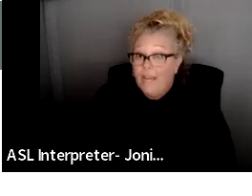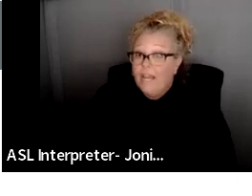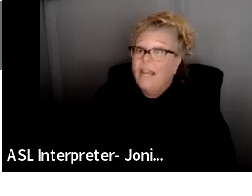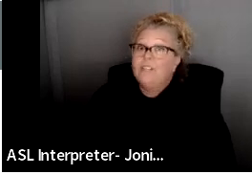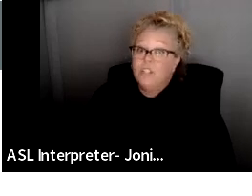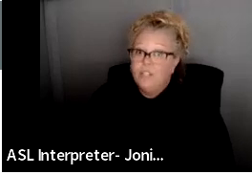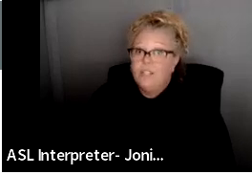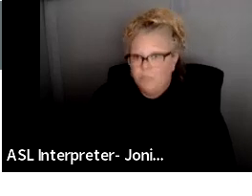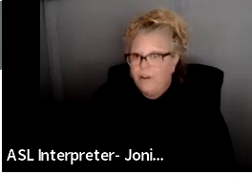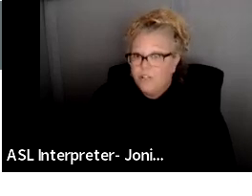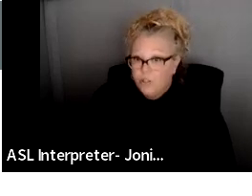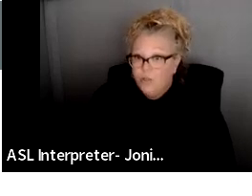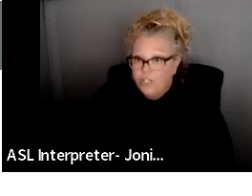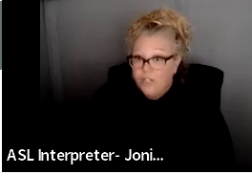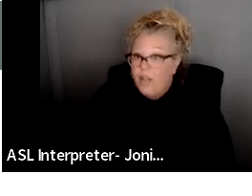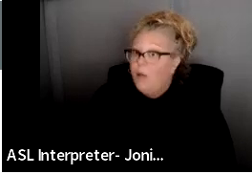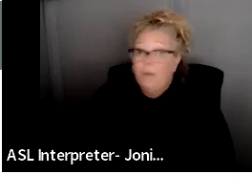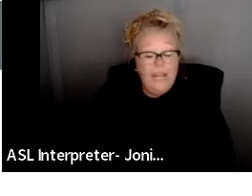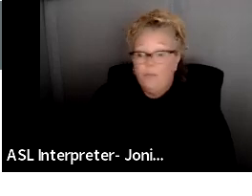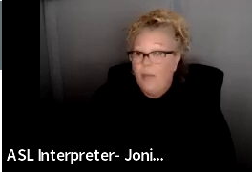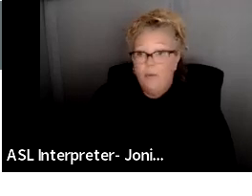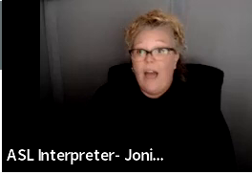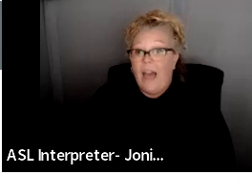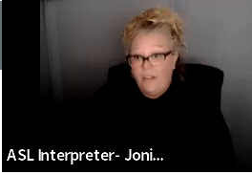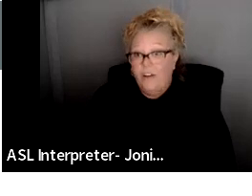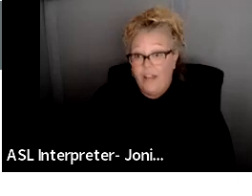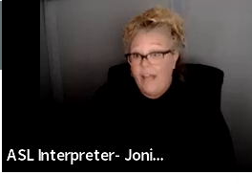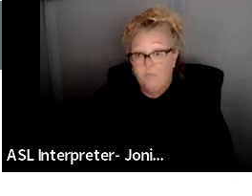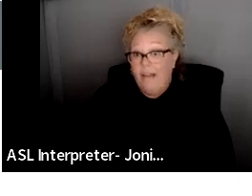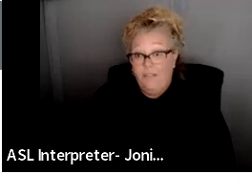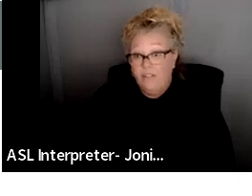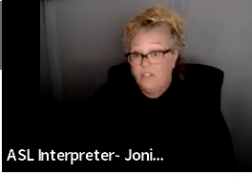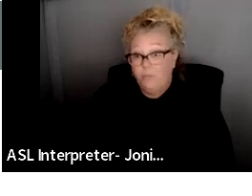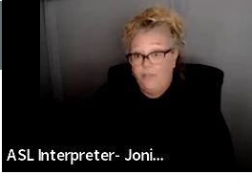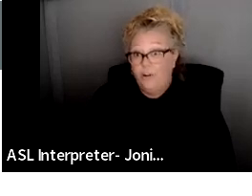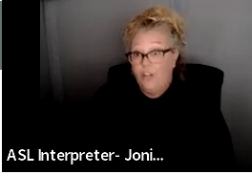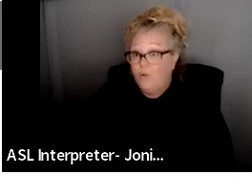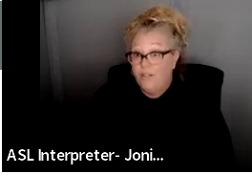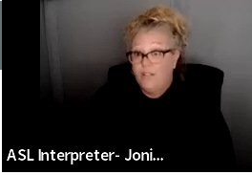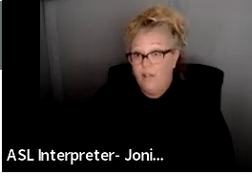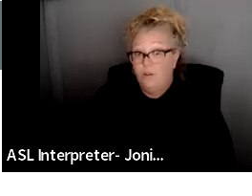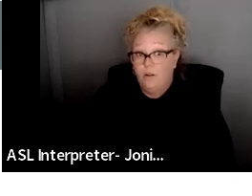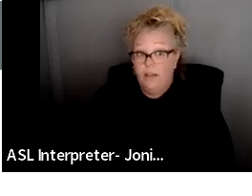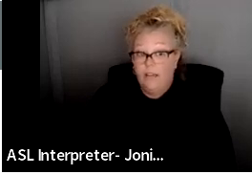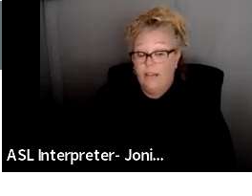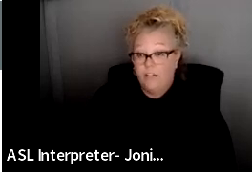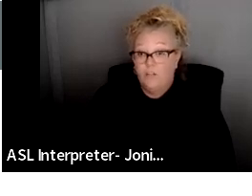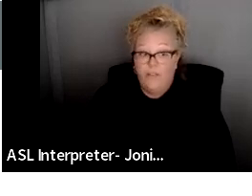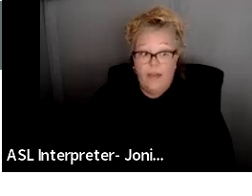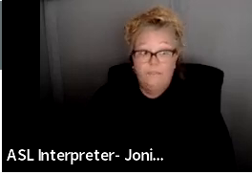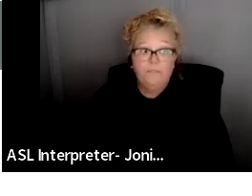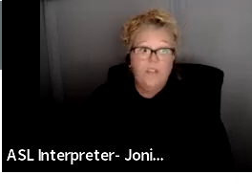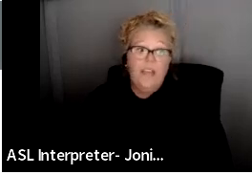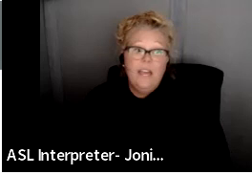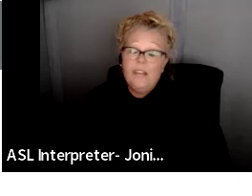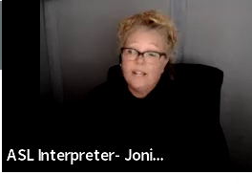hearing aid. It's a good temporary solution, but even people that have hearing aids might even still prefer to use this in connection with